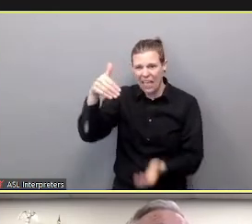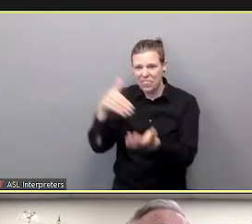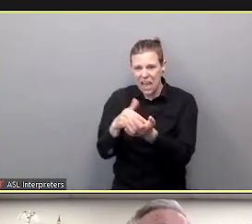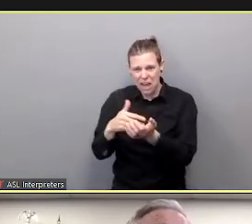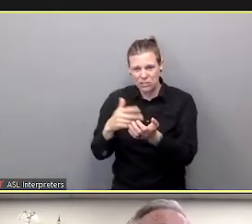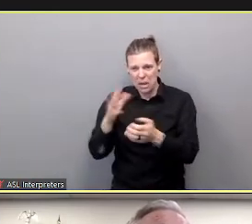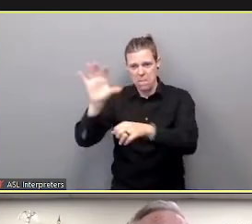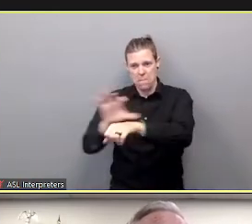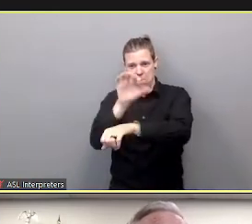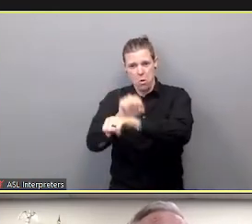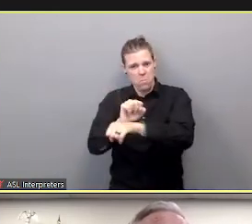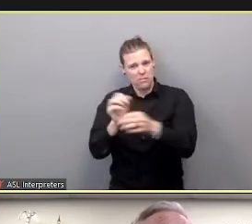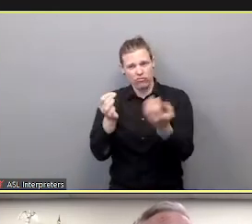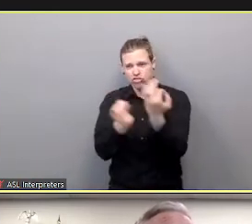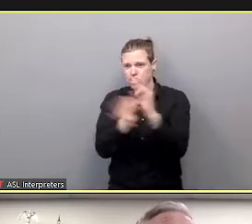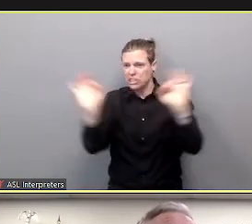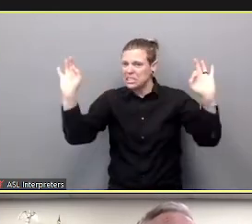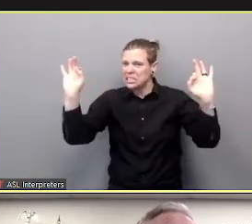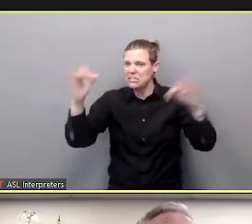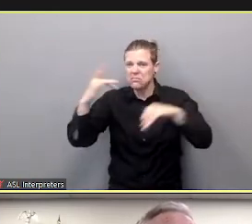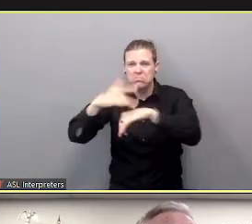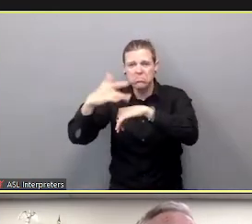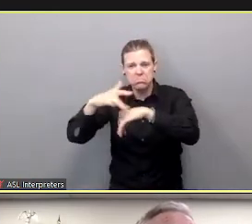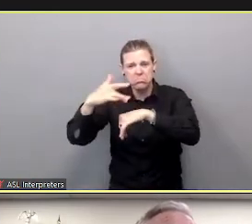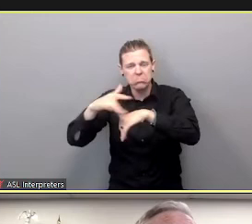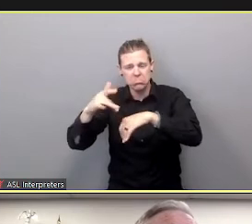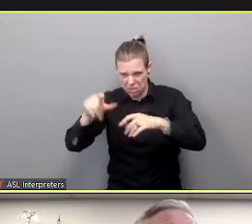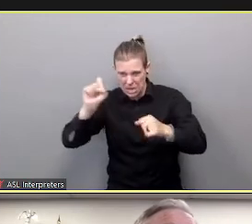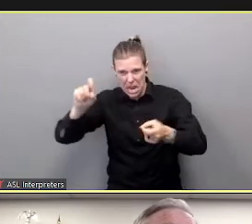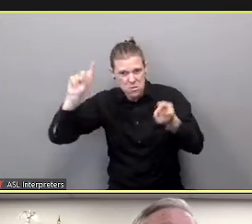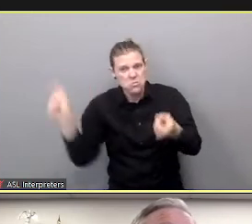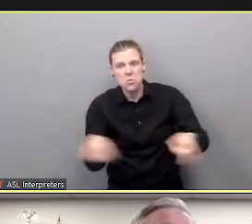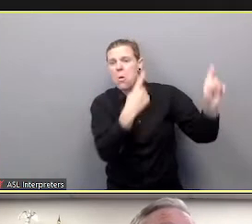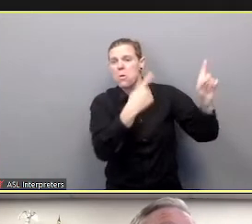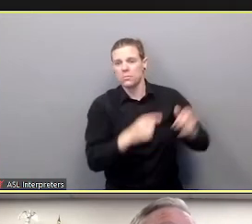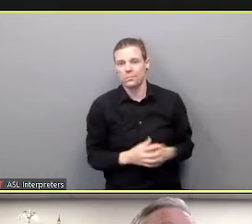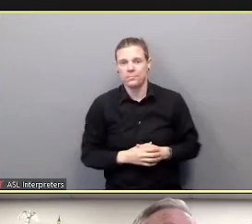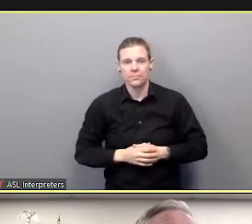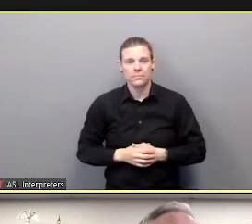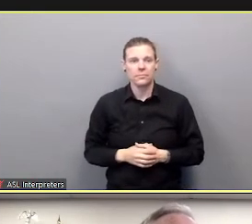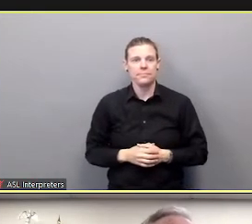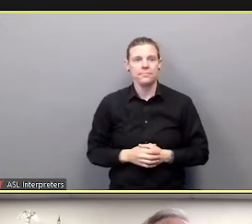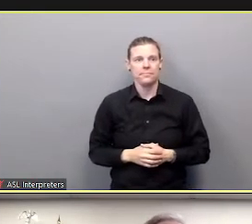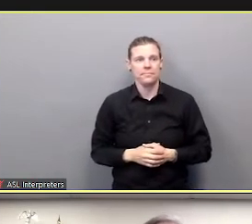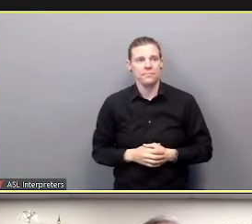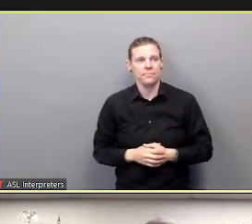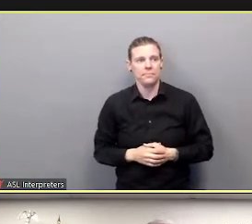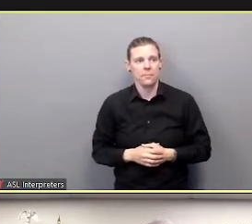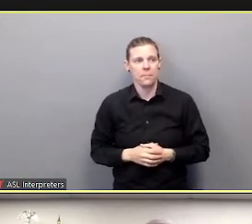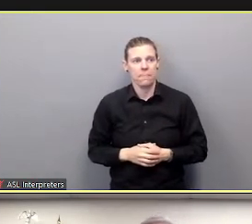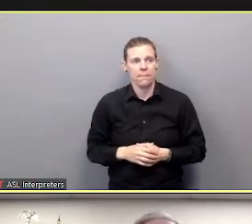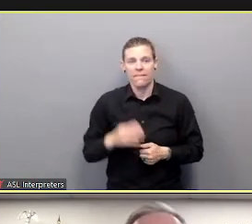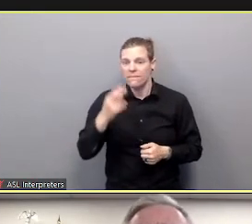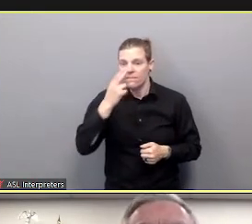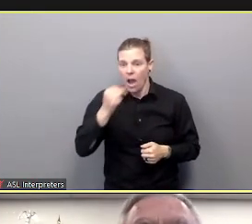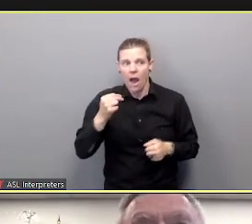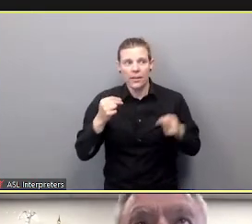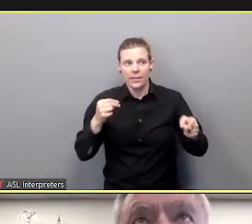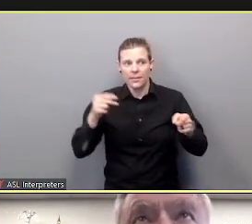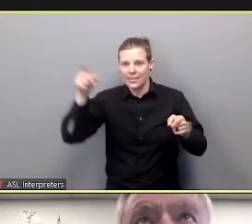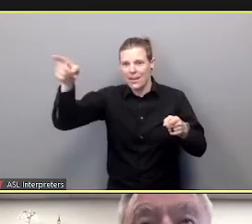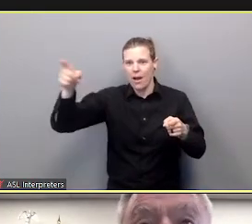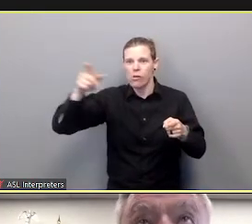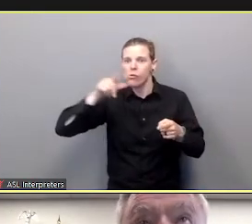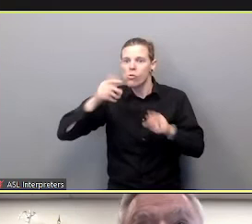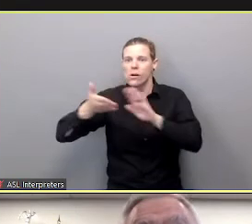I think. All right, next slide, please. I keep clicking, but then I realize I can't move them. We do want